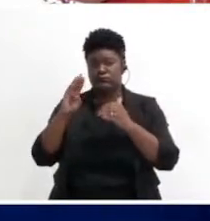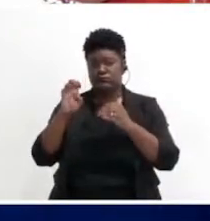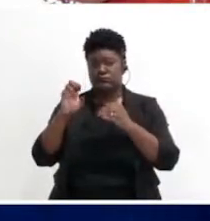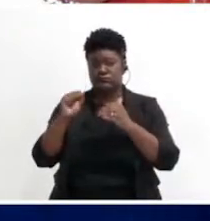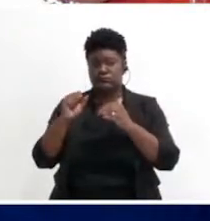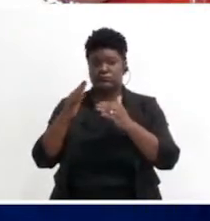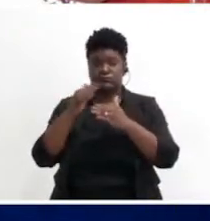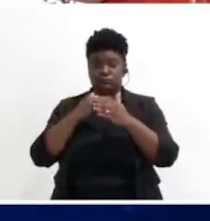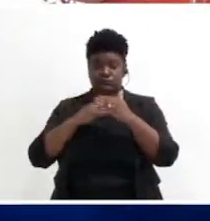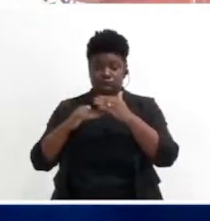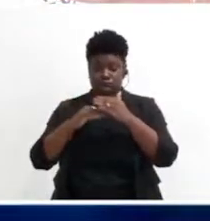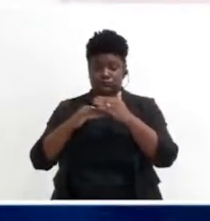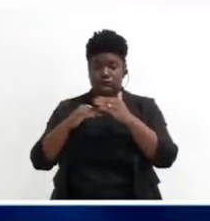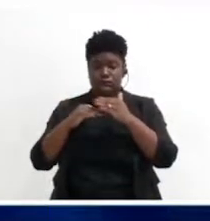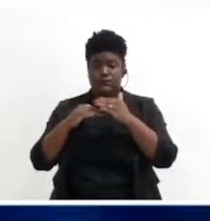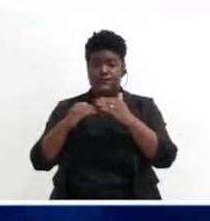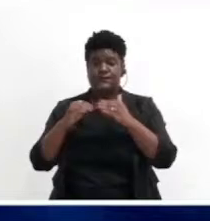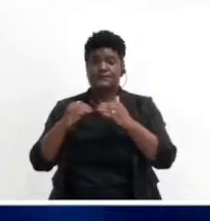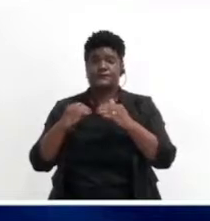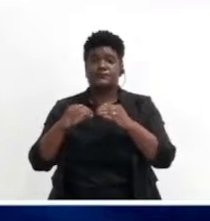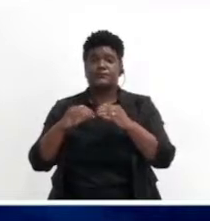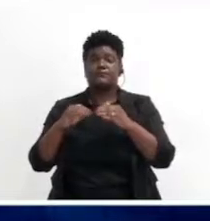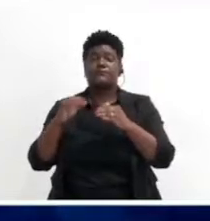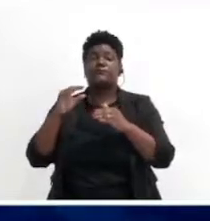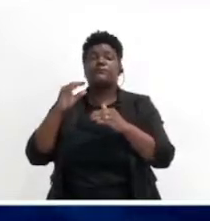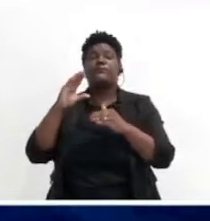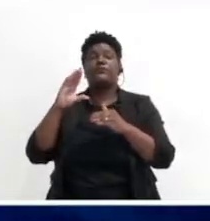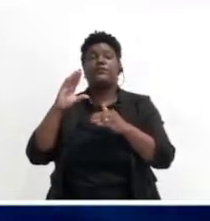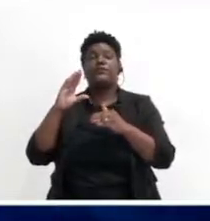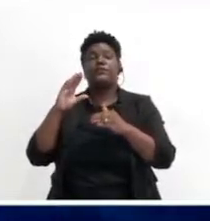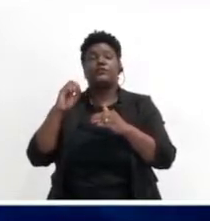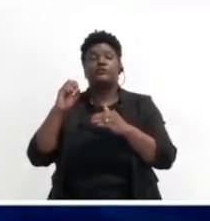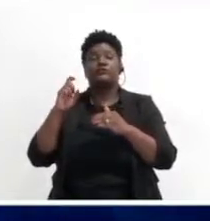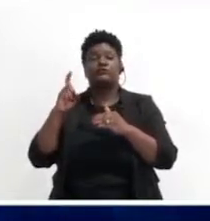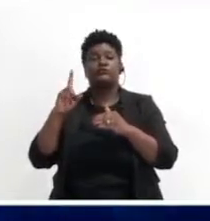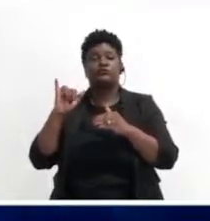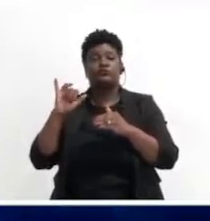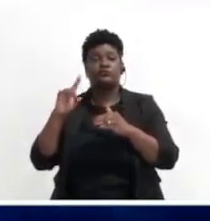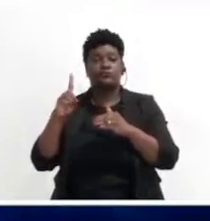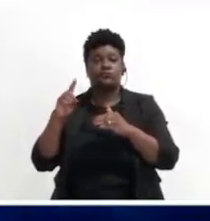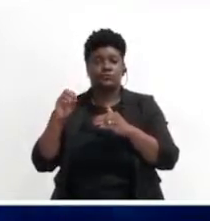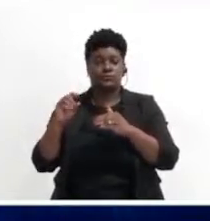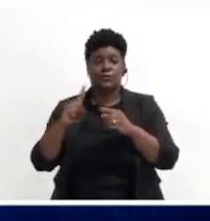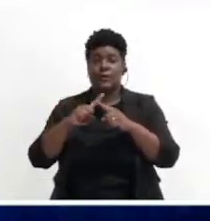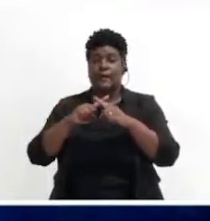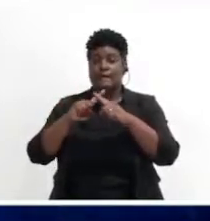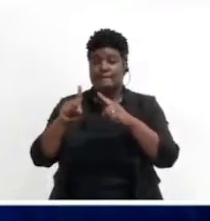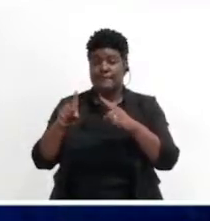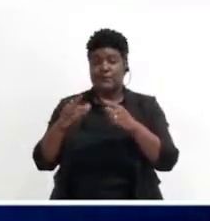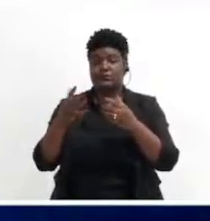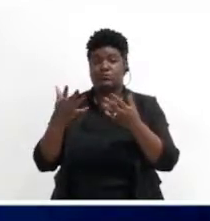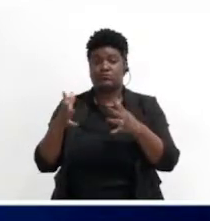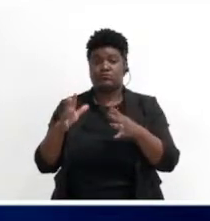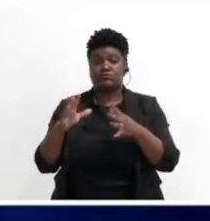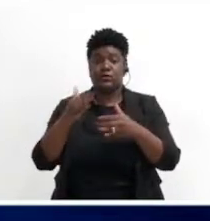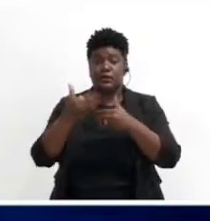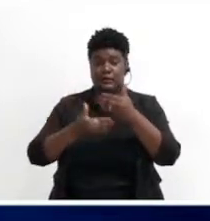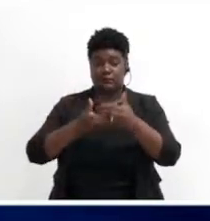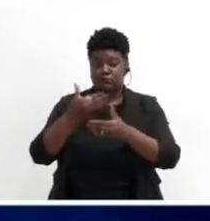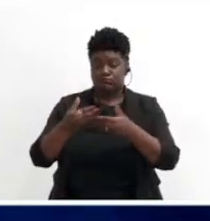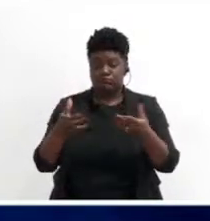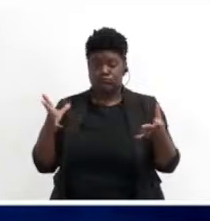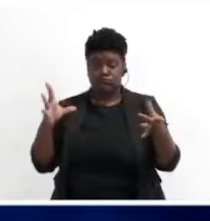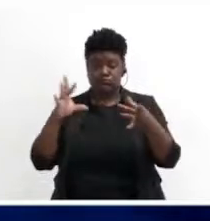process steps. But once you have that set up, the bonding process itself is pretty straightforward.